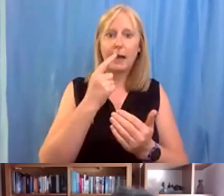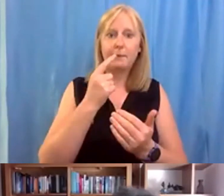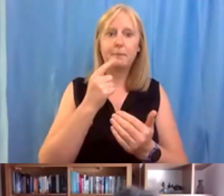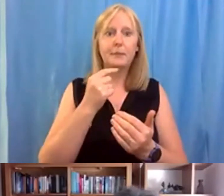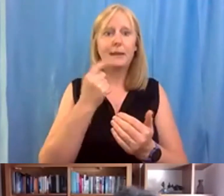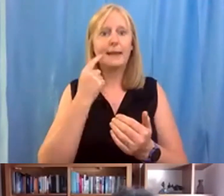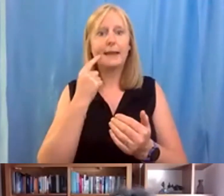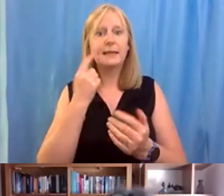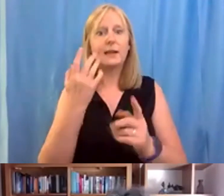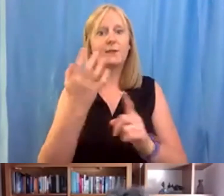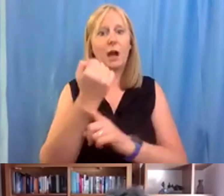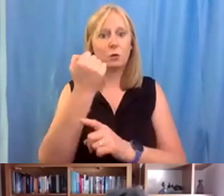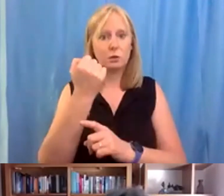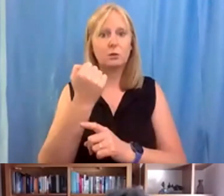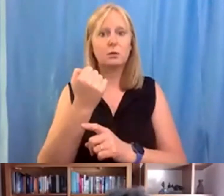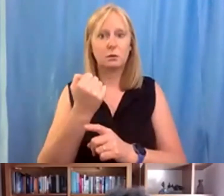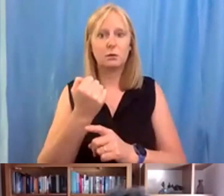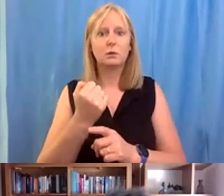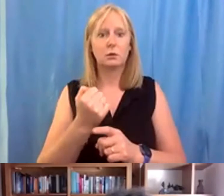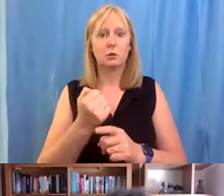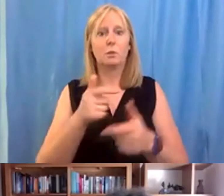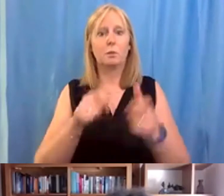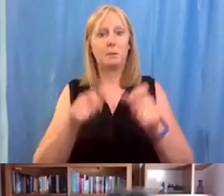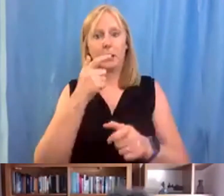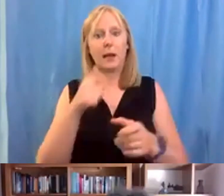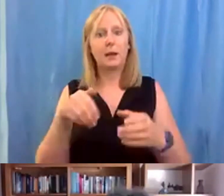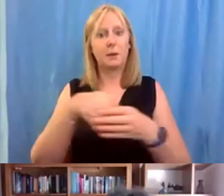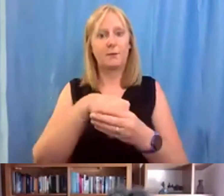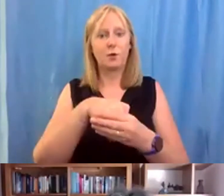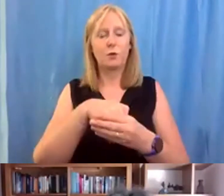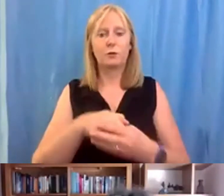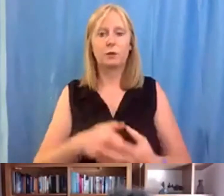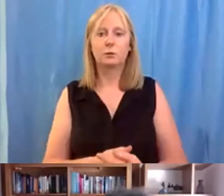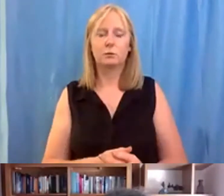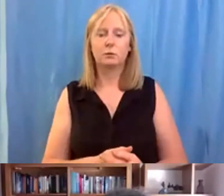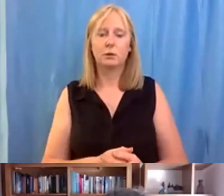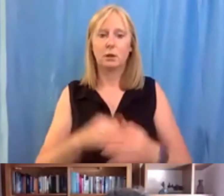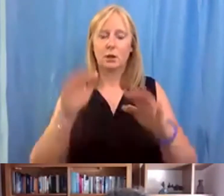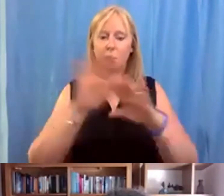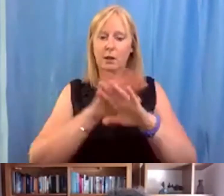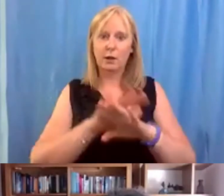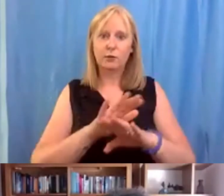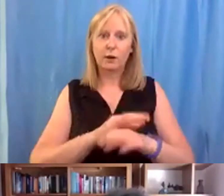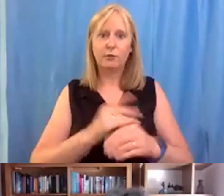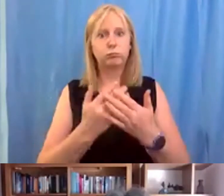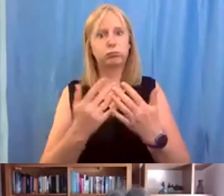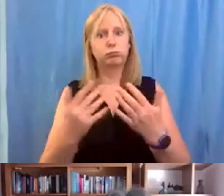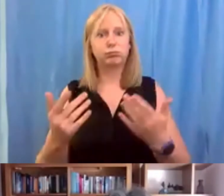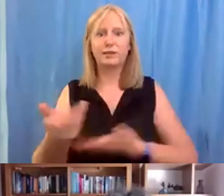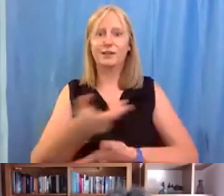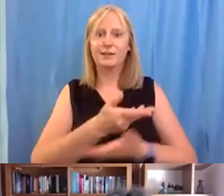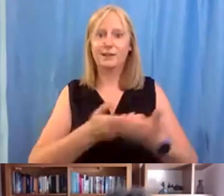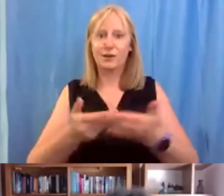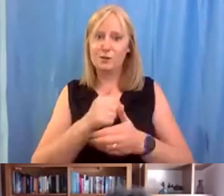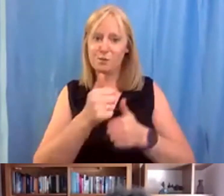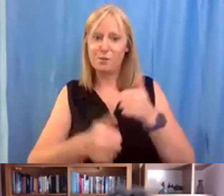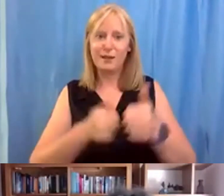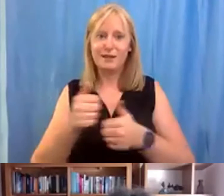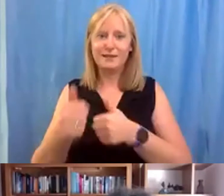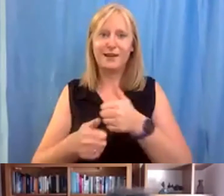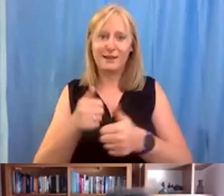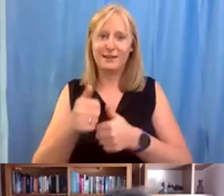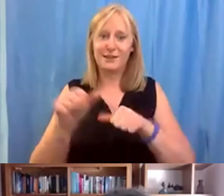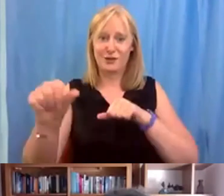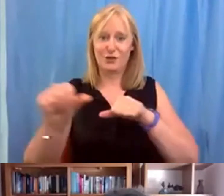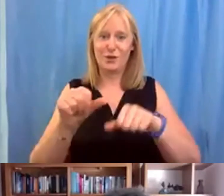place to make sure that people can participate. But I think we covered loads in our discussion, so well done to everybody in that short space